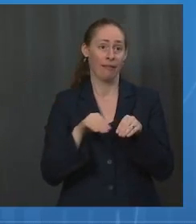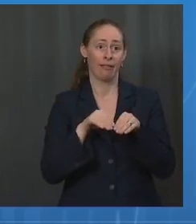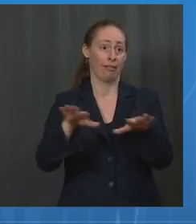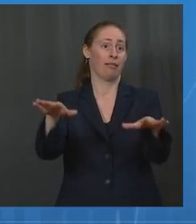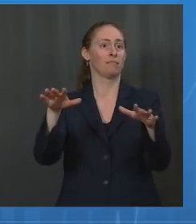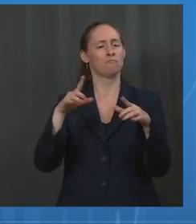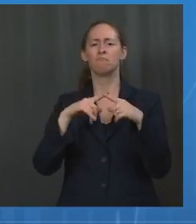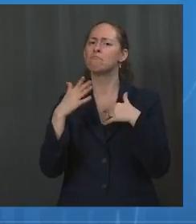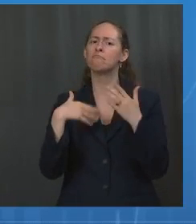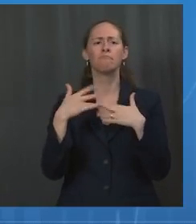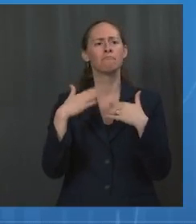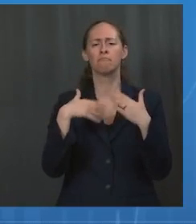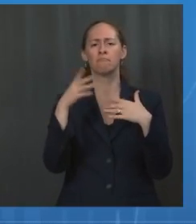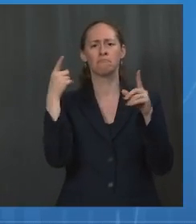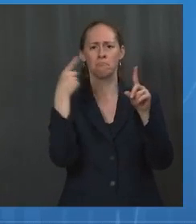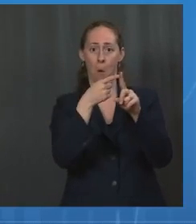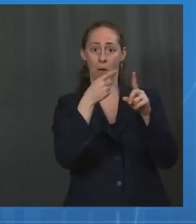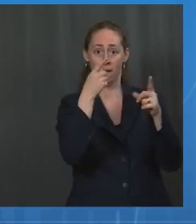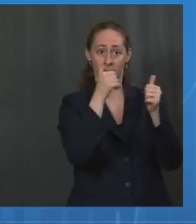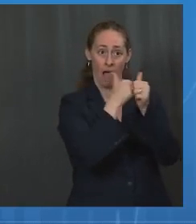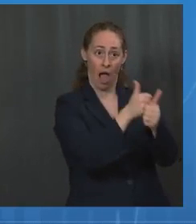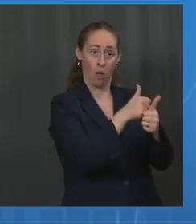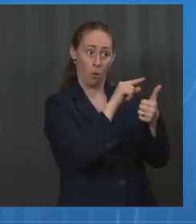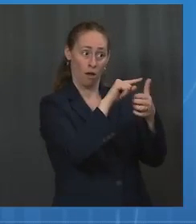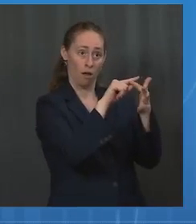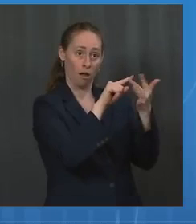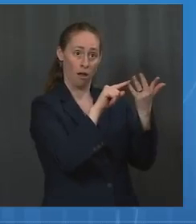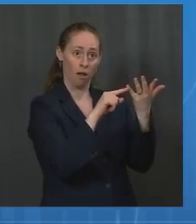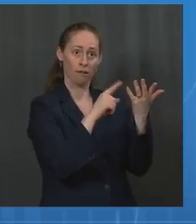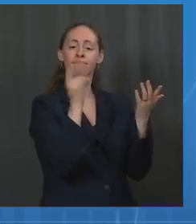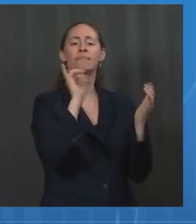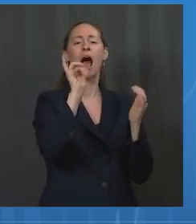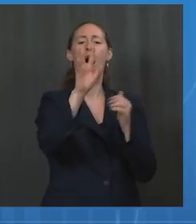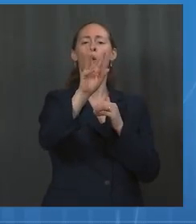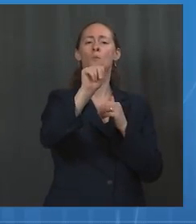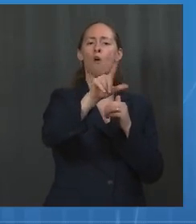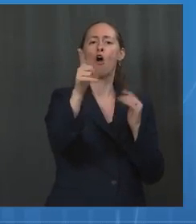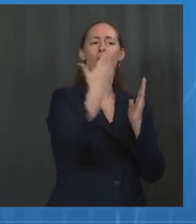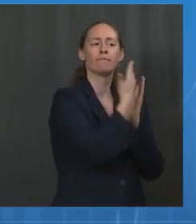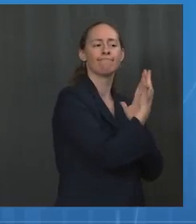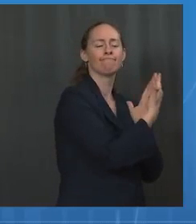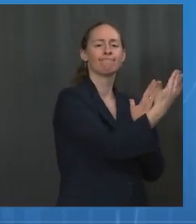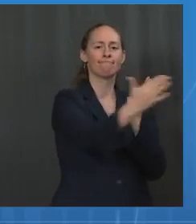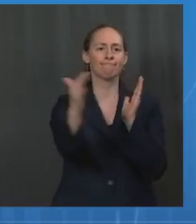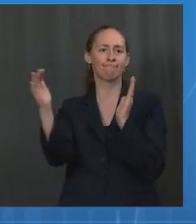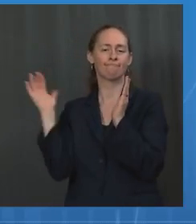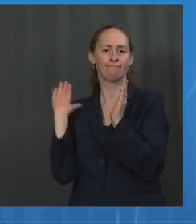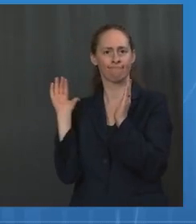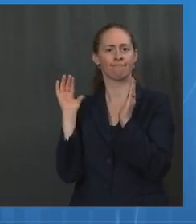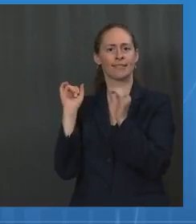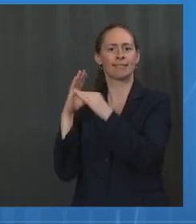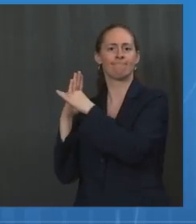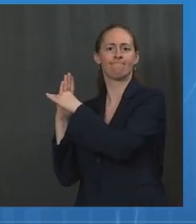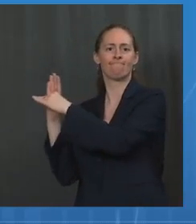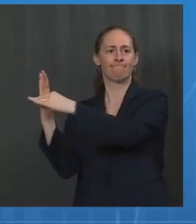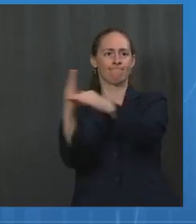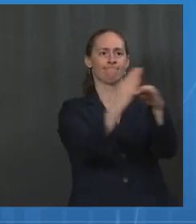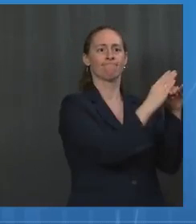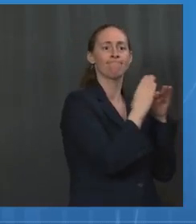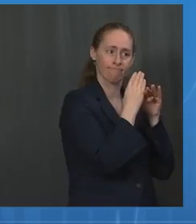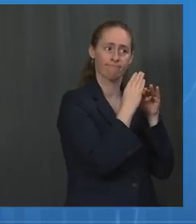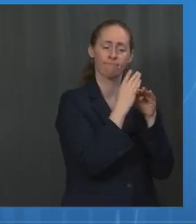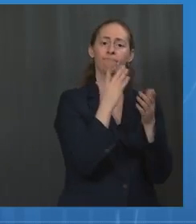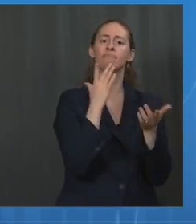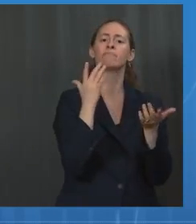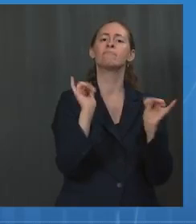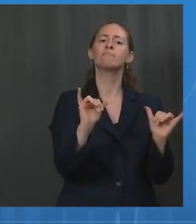prevention measures in schools provided a shield of protection, helped to keep COVID out of school and reduce the spread when cases did